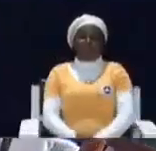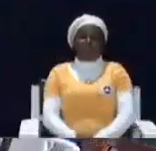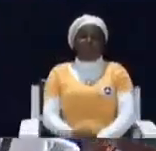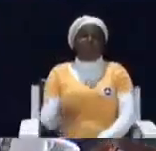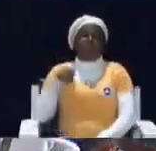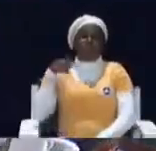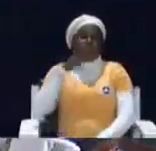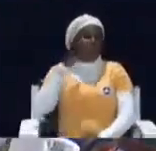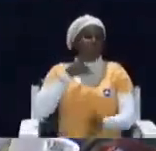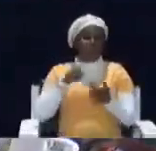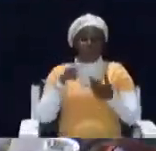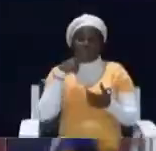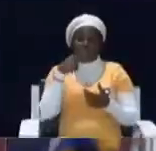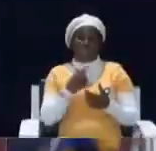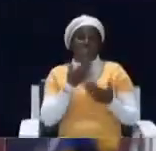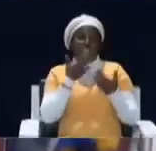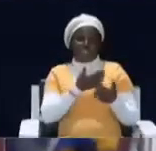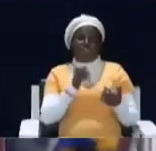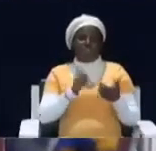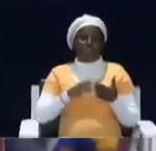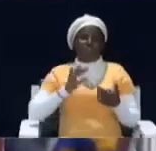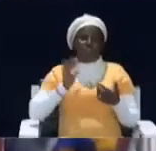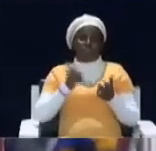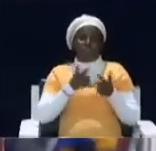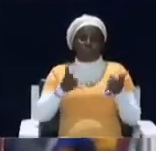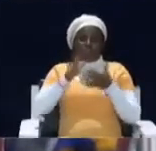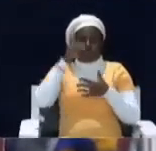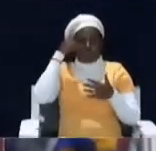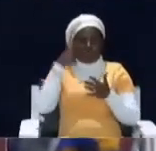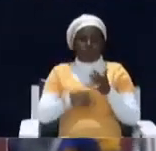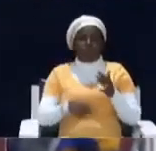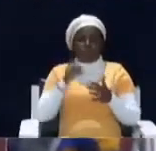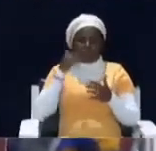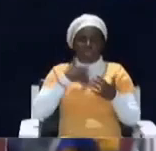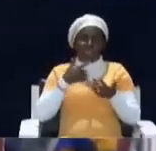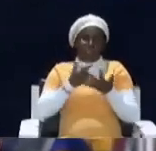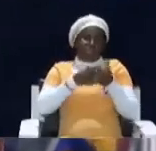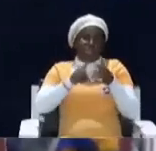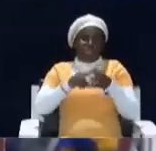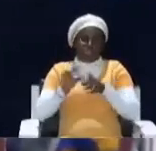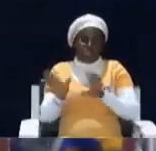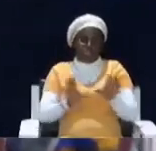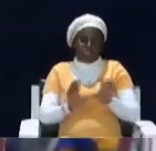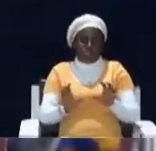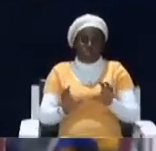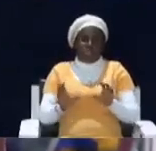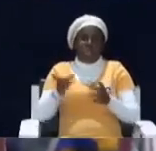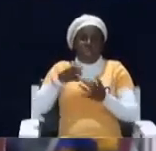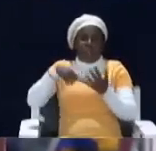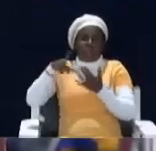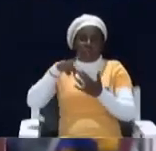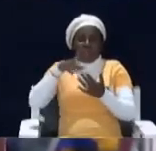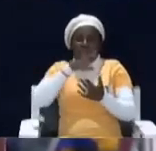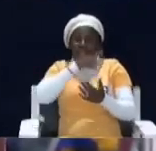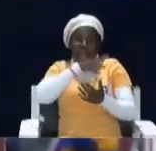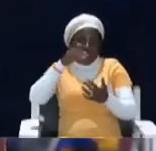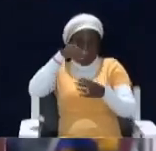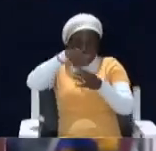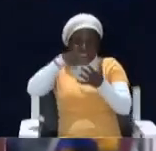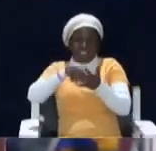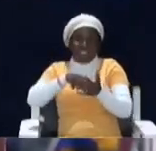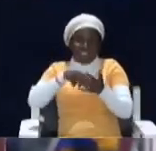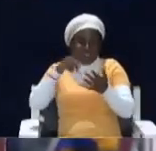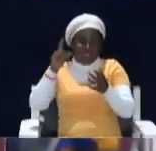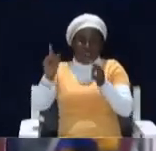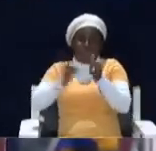We'd like to say thank you to our great God for what he has begun to do at this very first Holy Ghost service